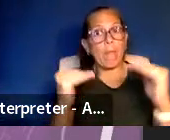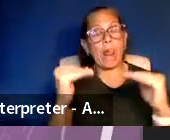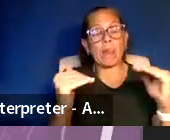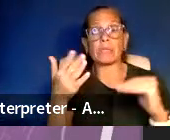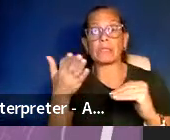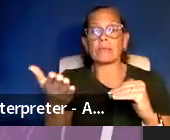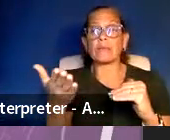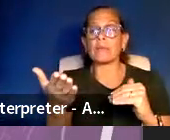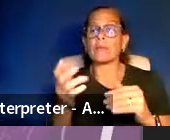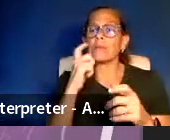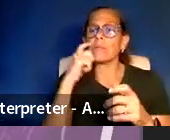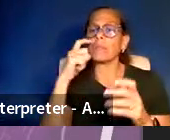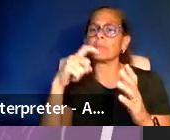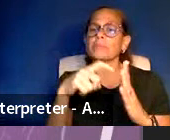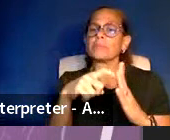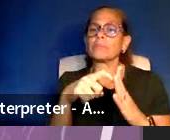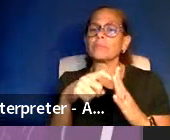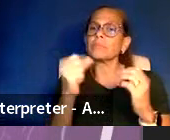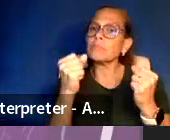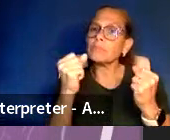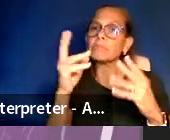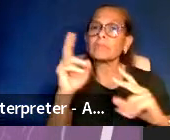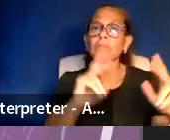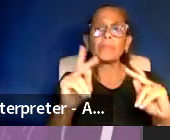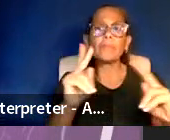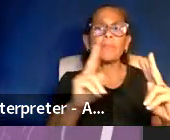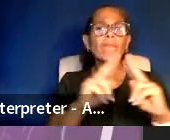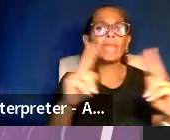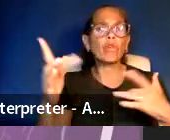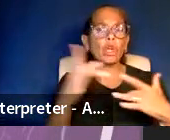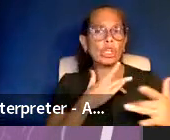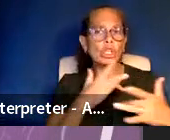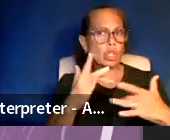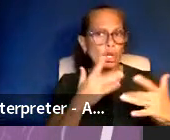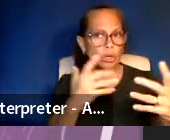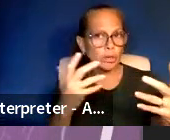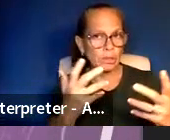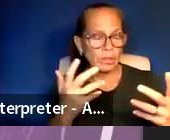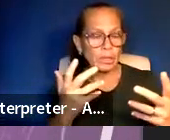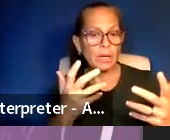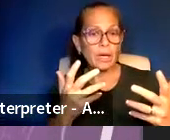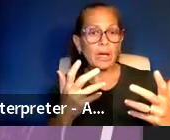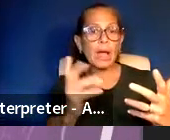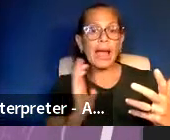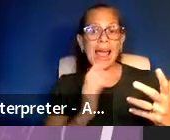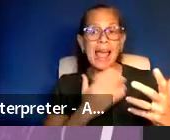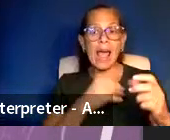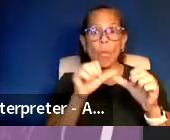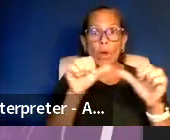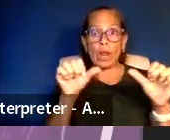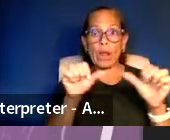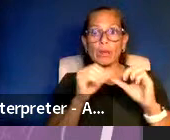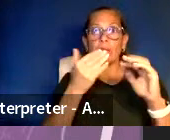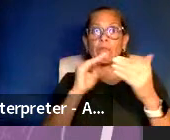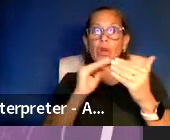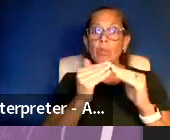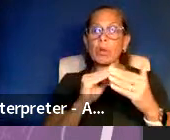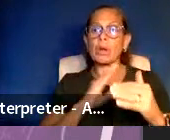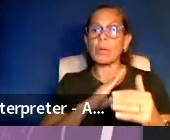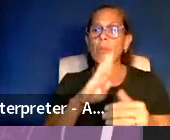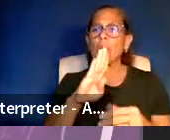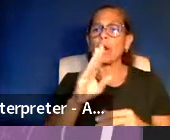note that what many people are very concerned about is our areas of Community Board 11 have